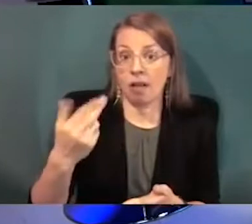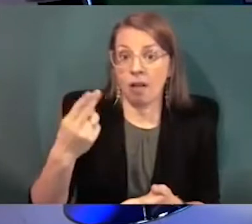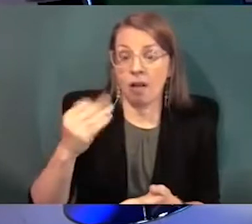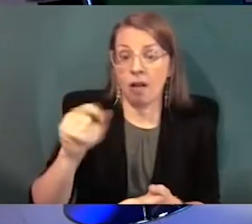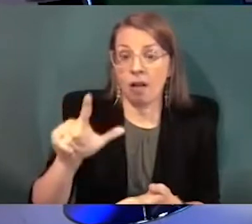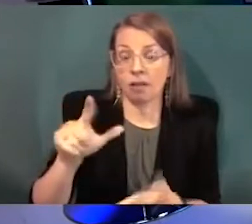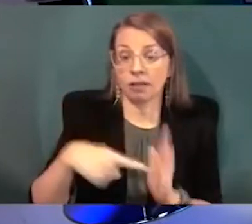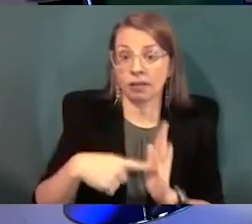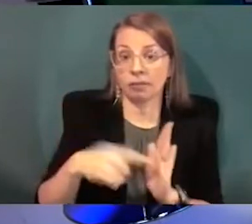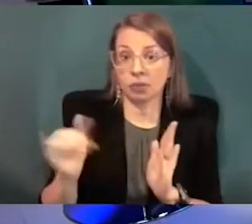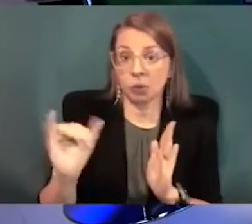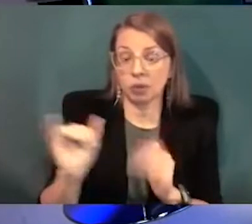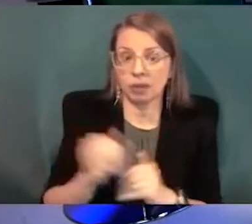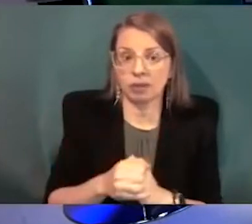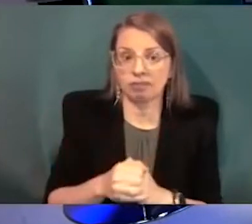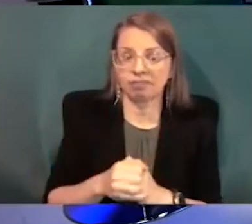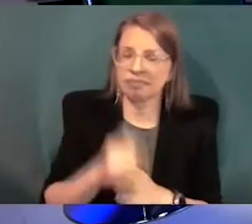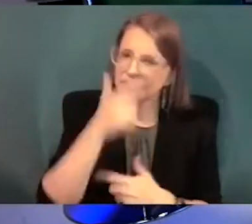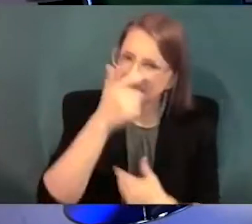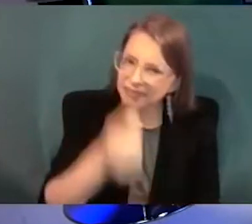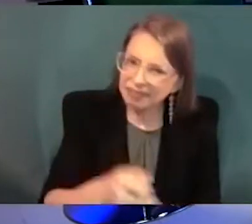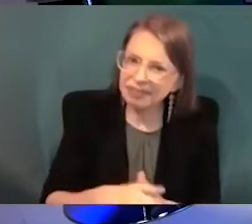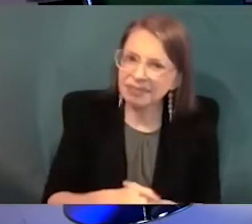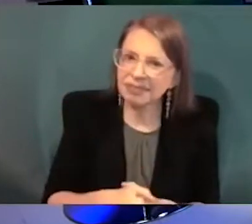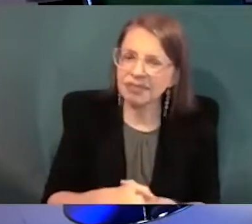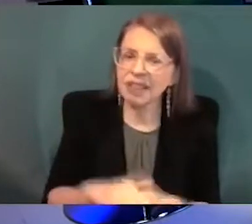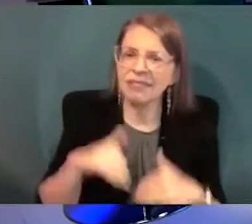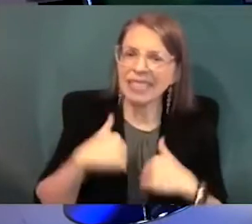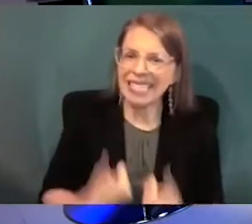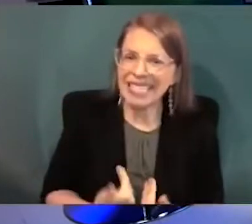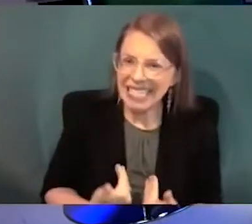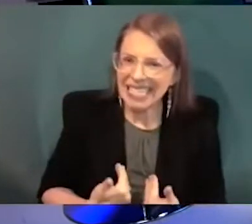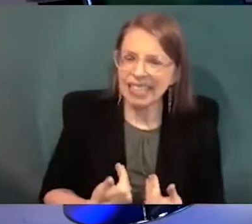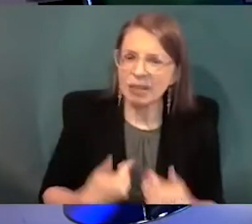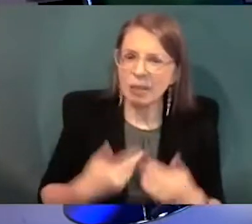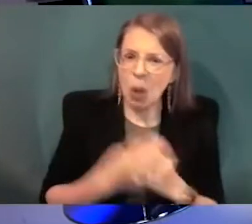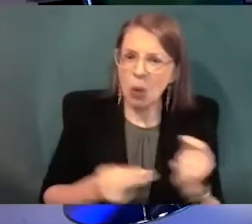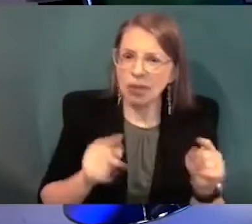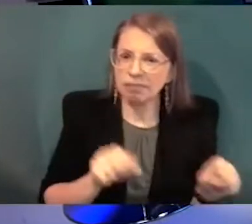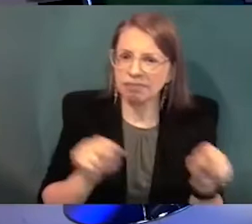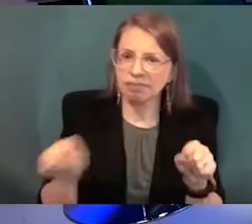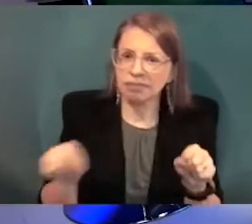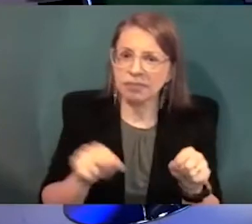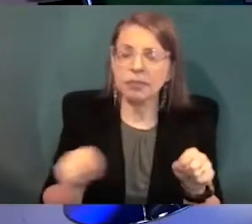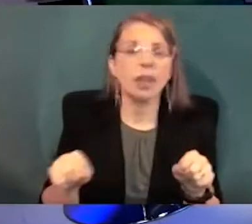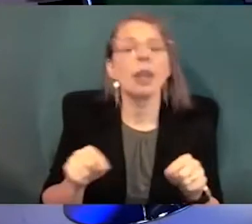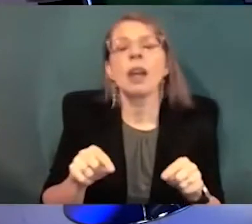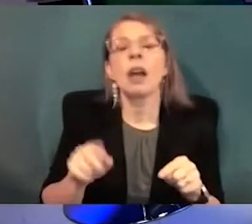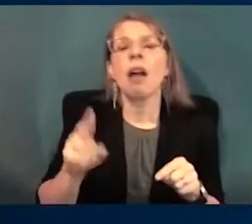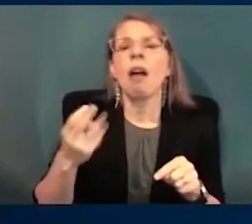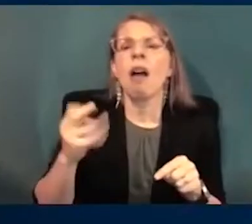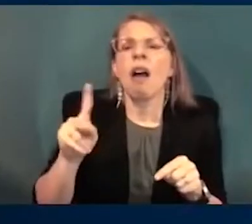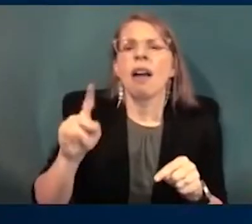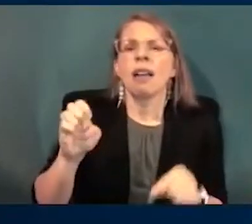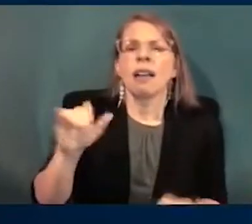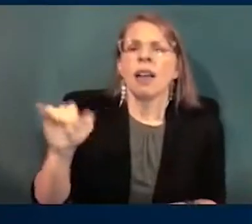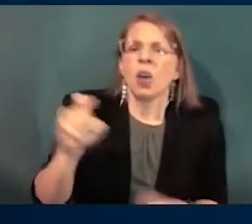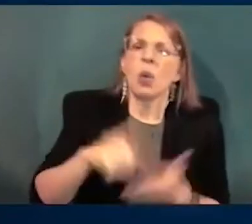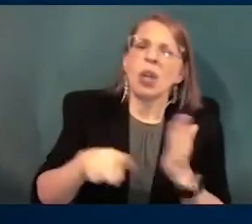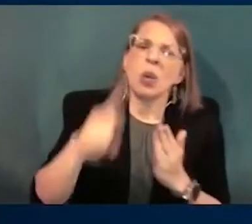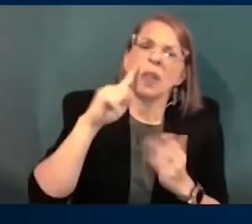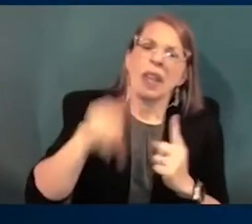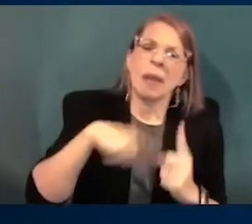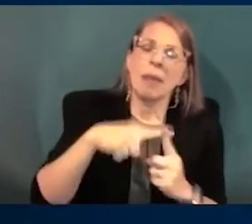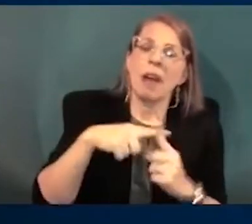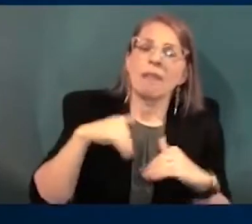kind of saying that same thing about especially that fatigue. Hawkeye, what do you think about that whole fatigue and vaccination and feeling